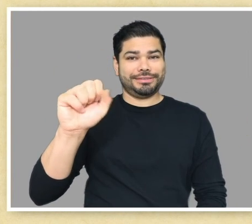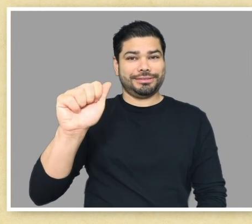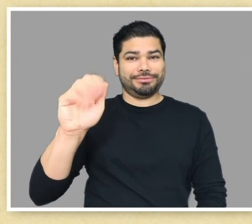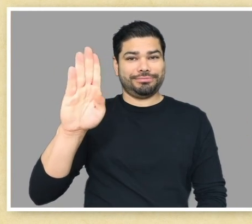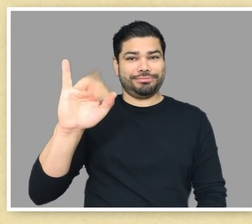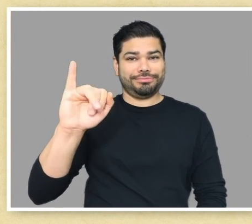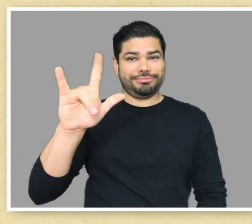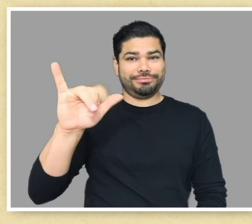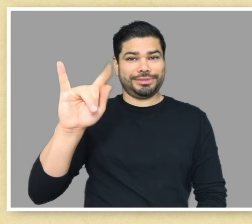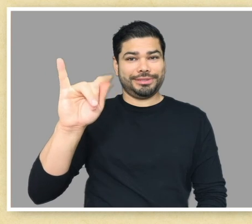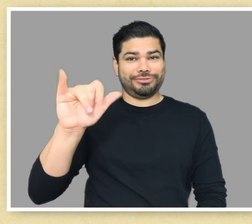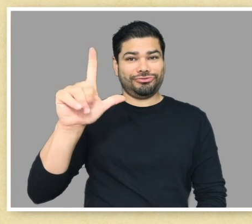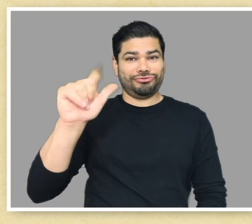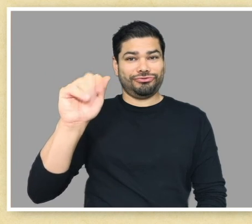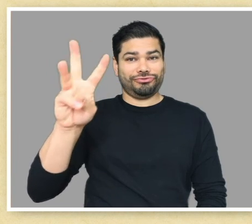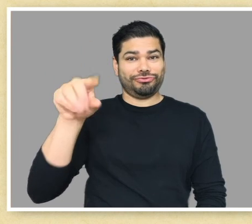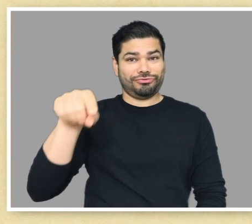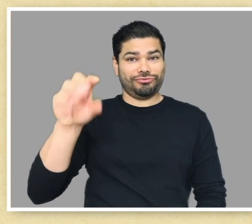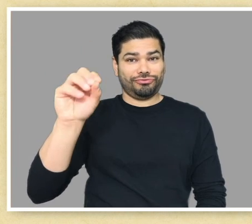process hearings at